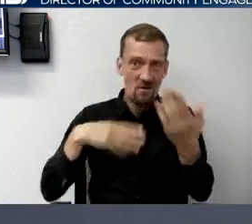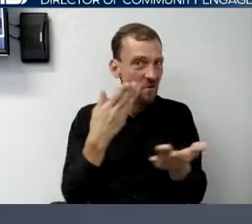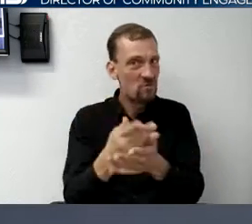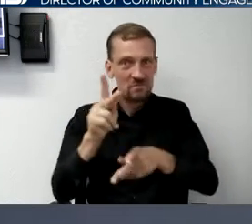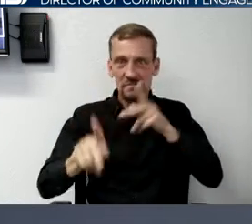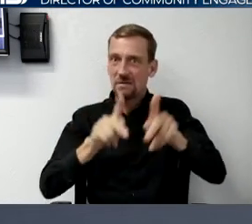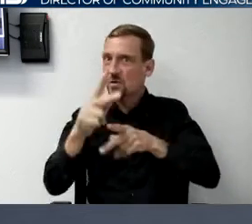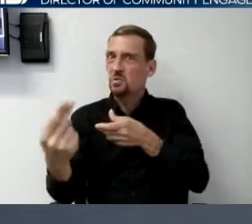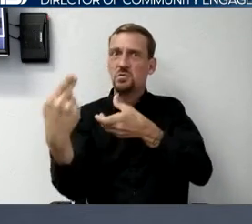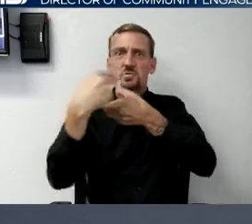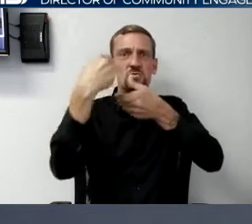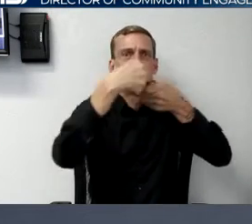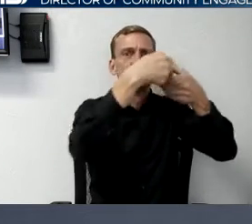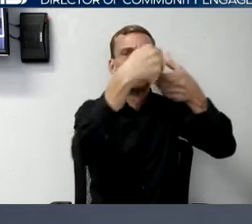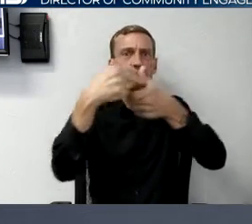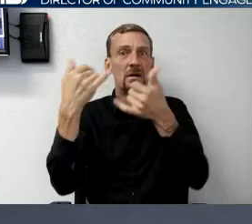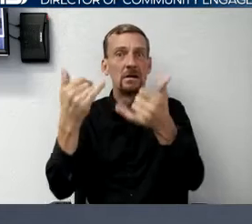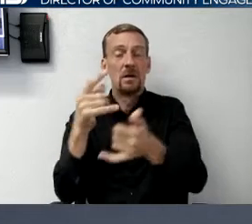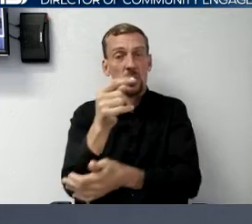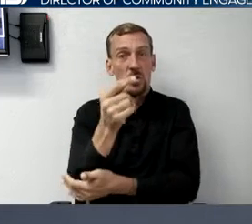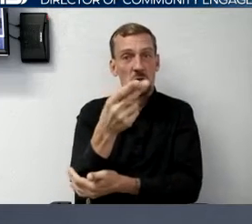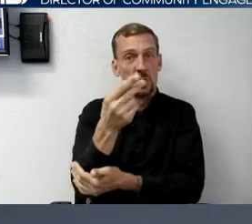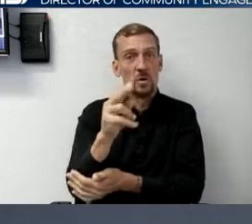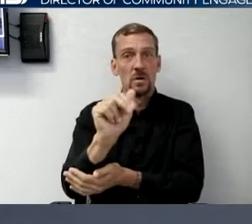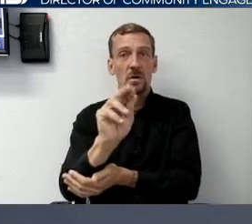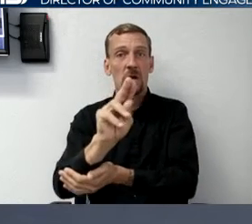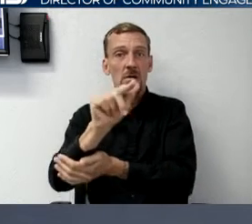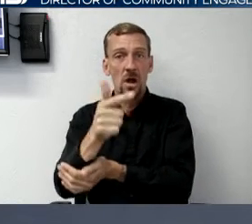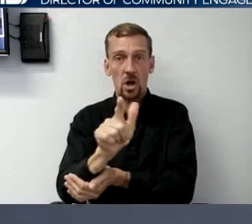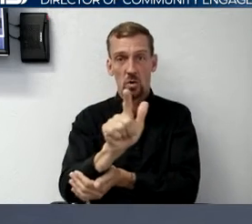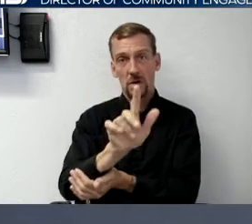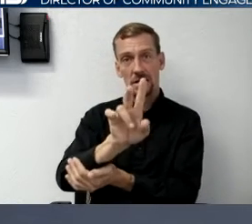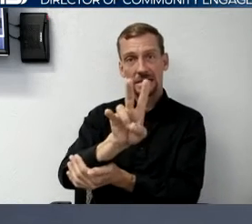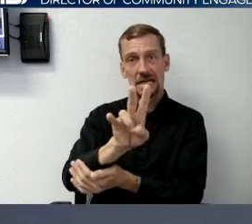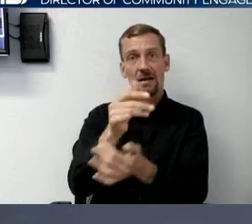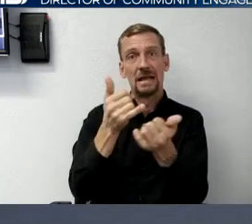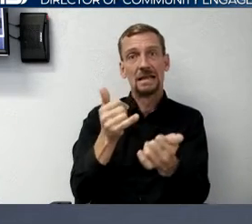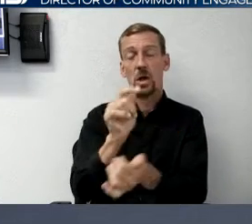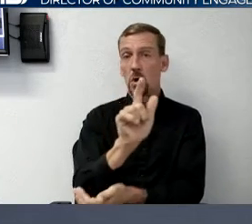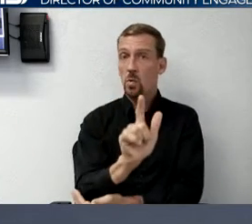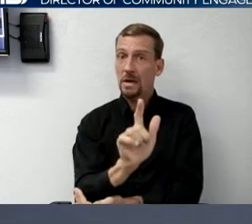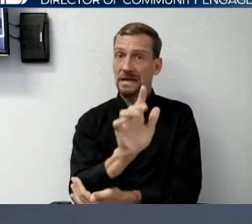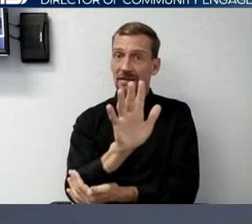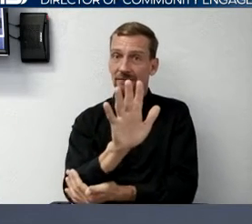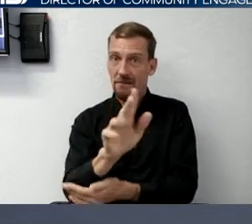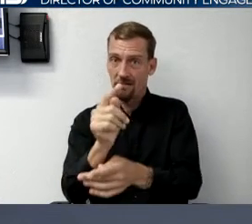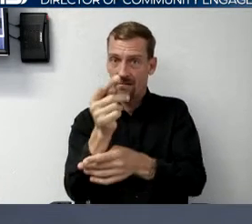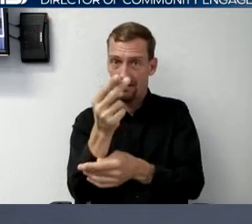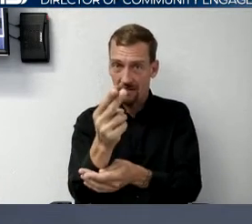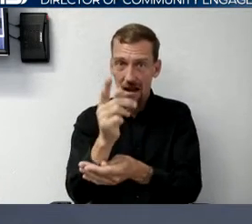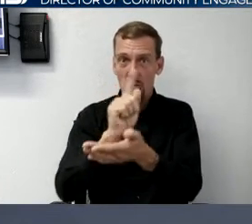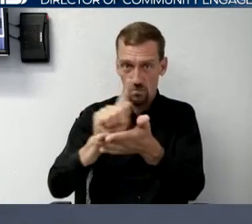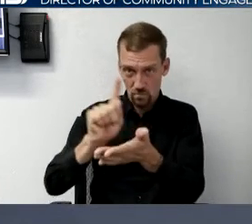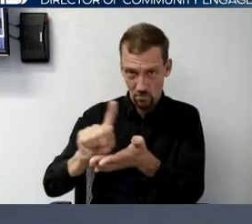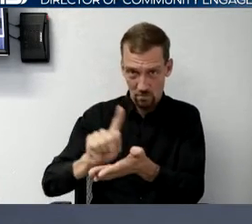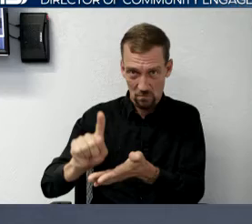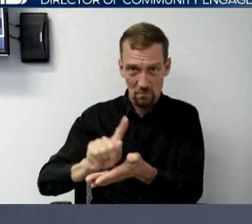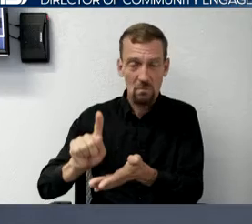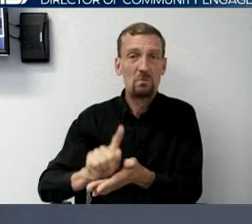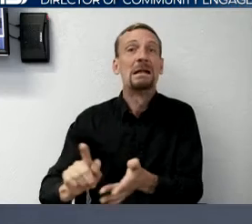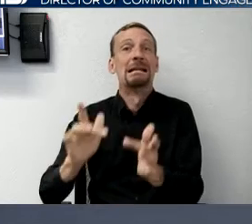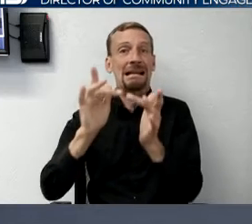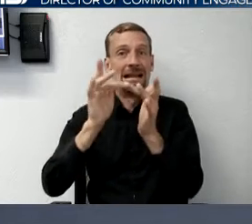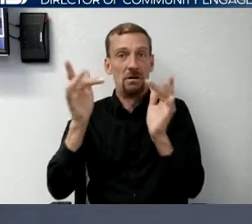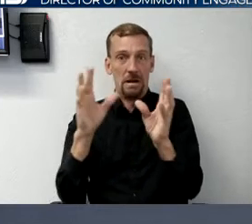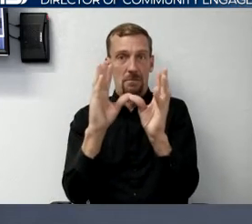us today. It's Thursday, August 27th, and this is our 25th weekly virtual community meeting. So